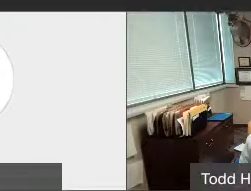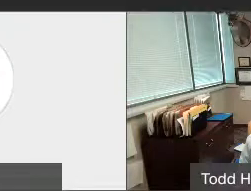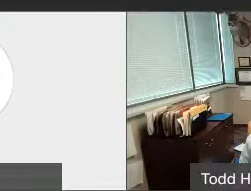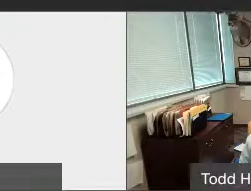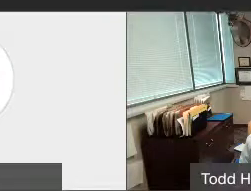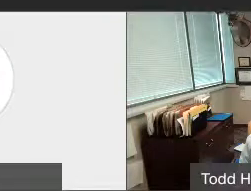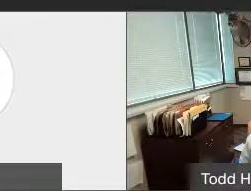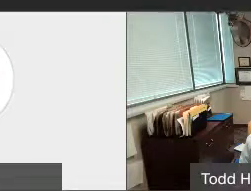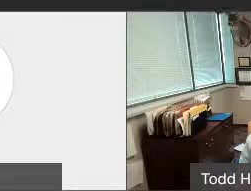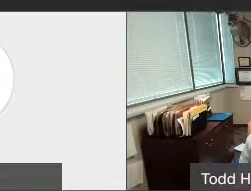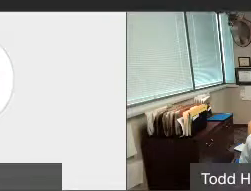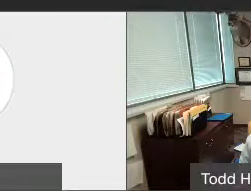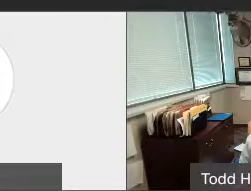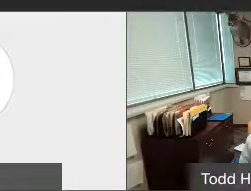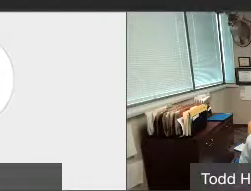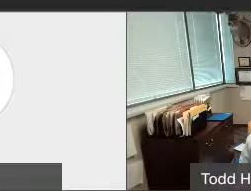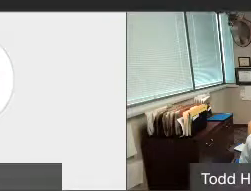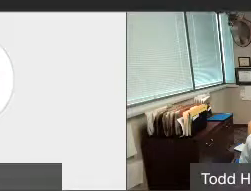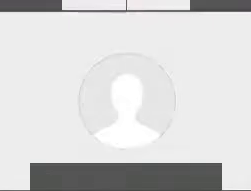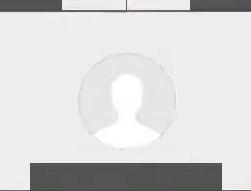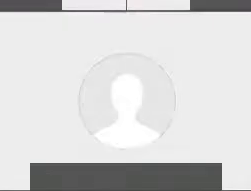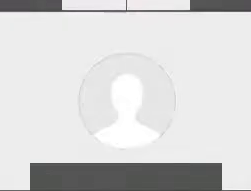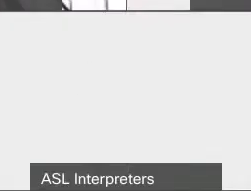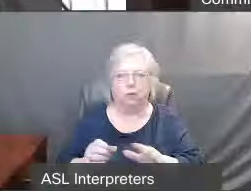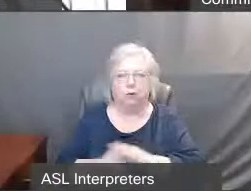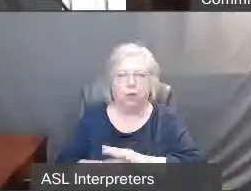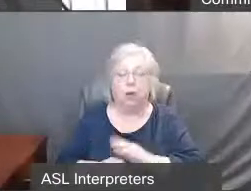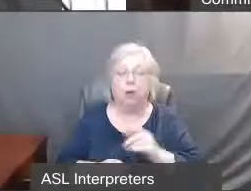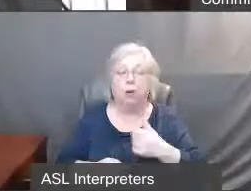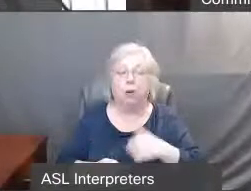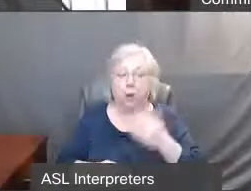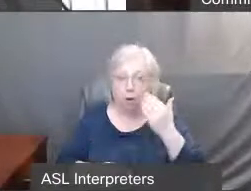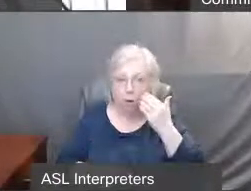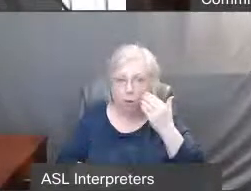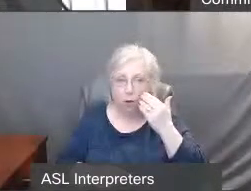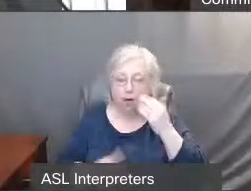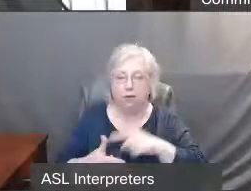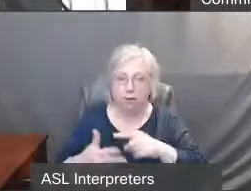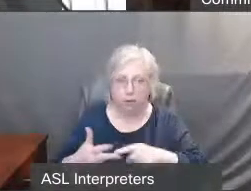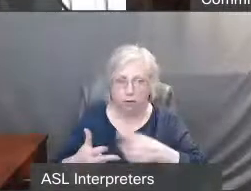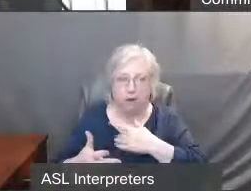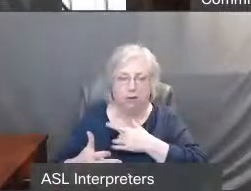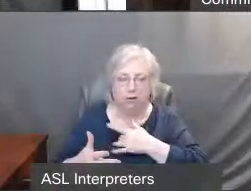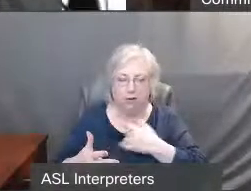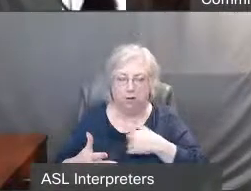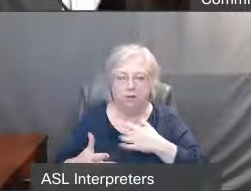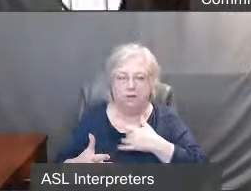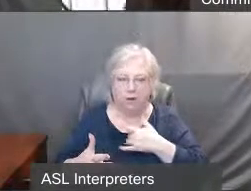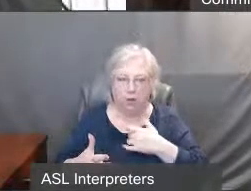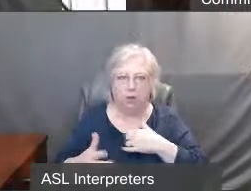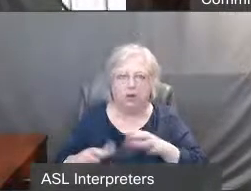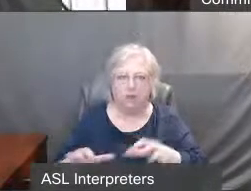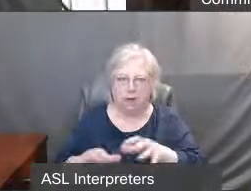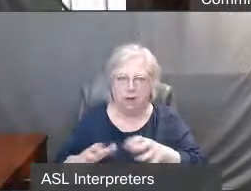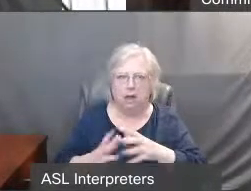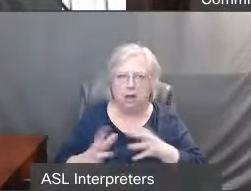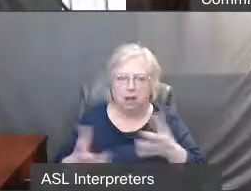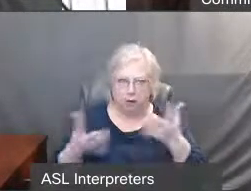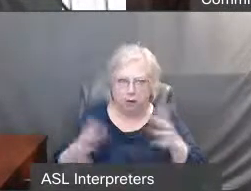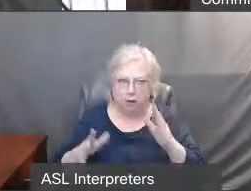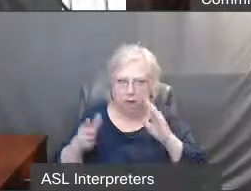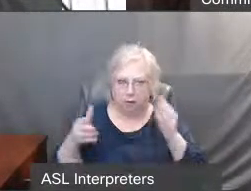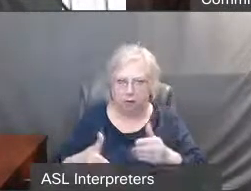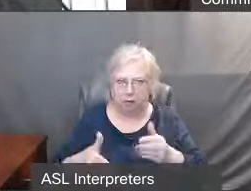show you that we're aware of those concerns, and we believe we've done quite a bit to address them. But just to begin first with